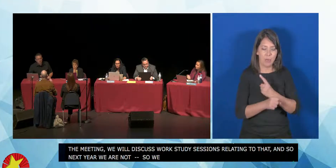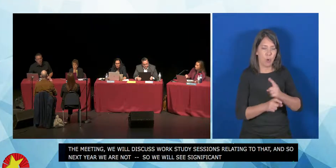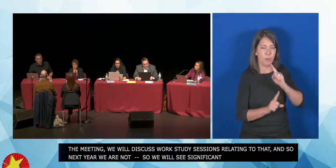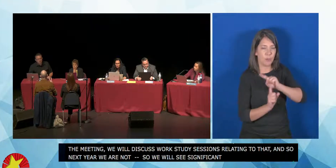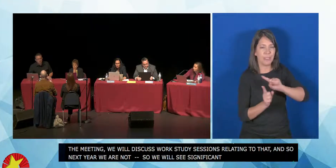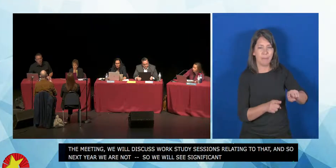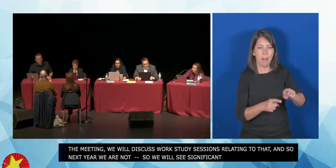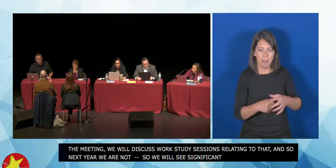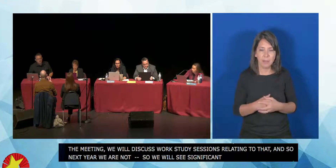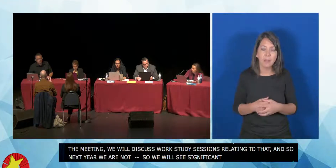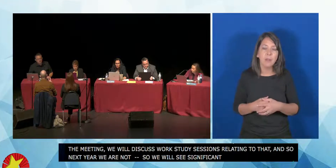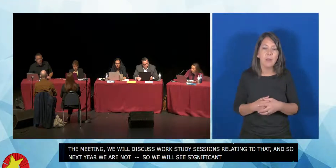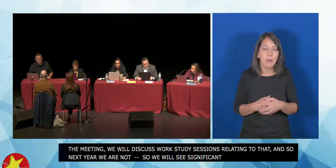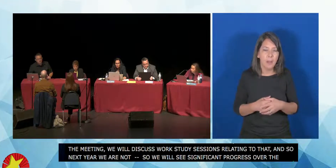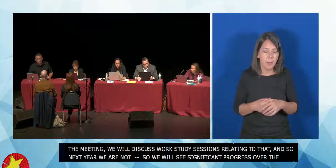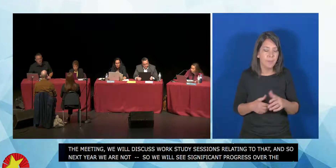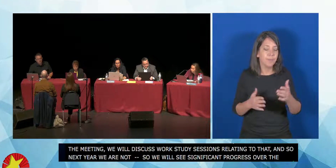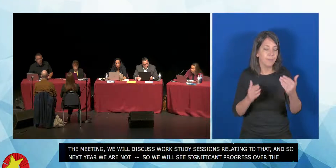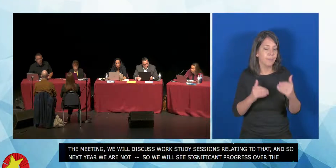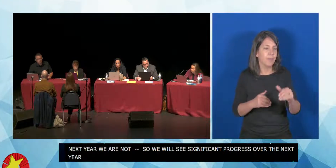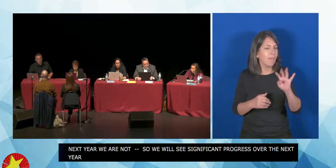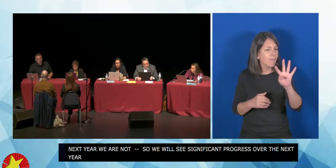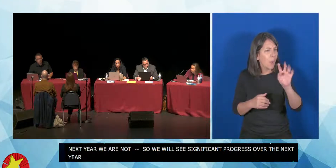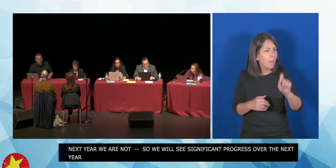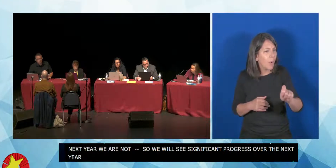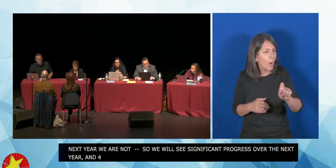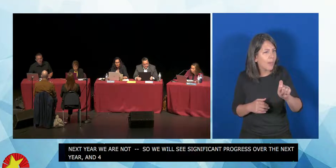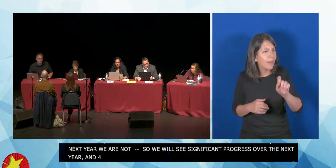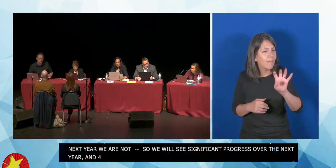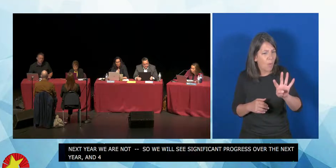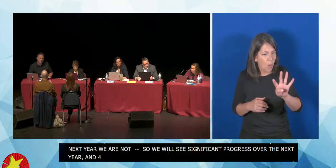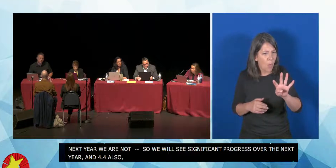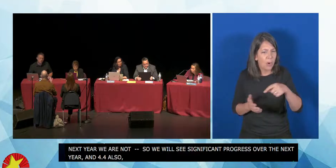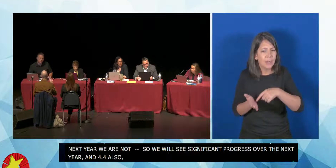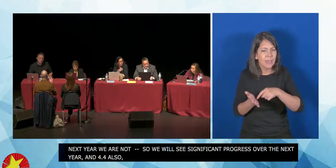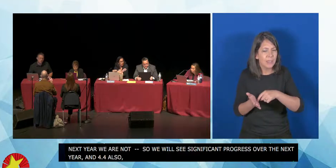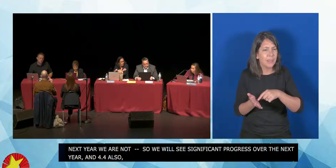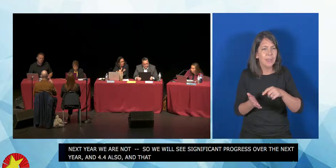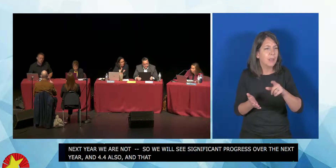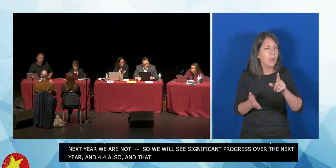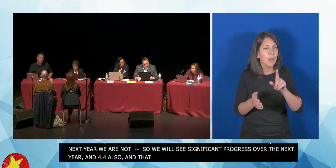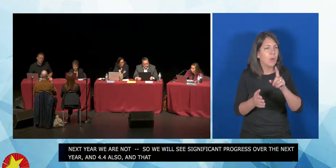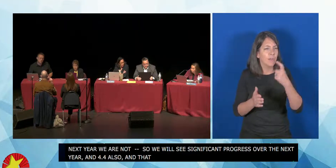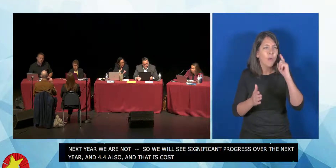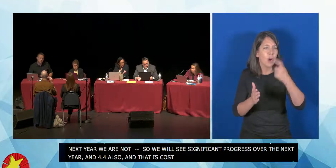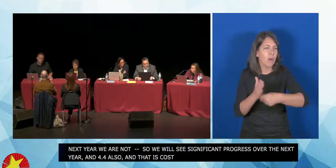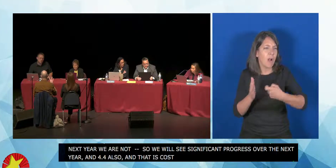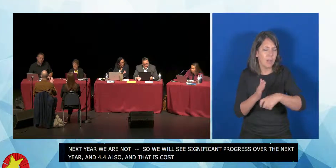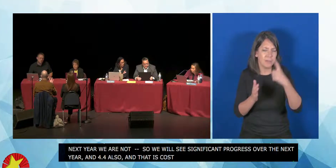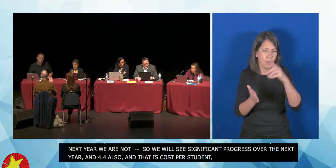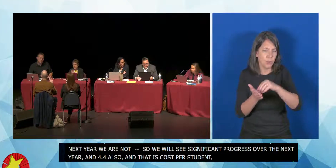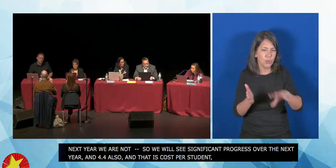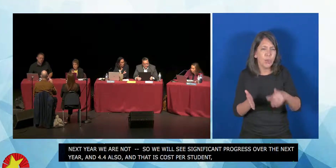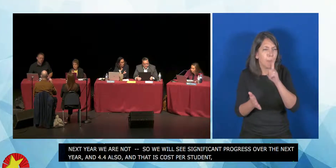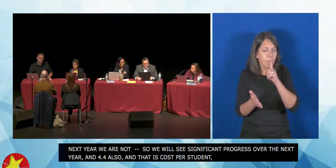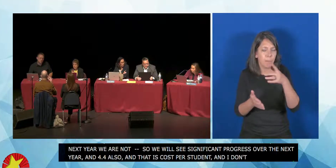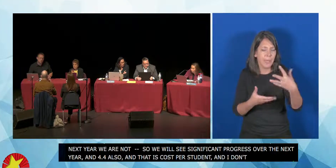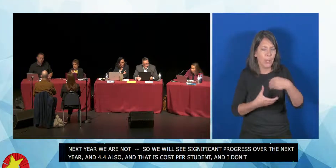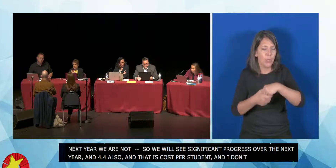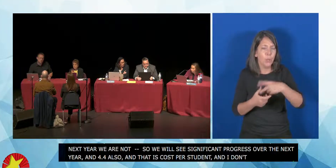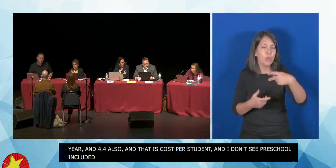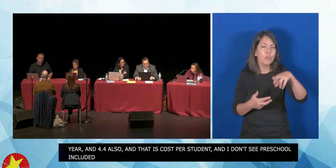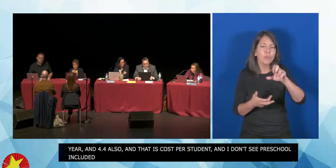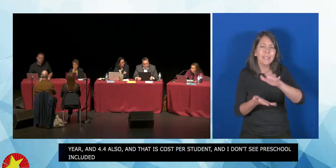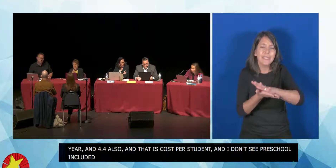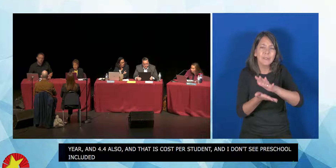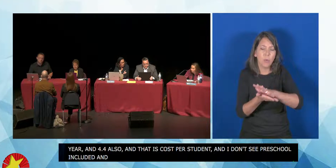Also on 4.4, that's the cost per student. I don't see preschool included. We probably should include that. We have in our other